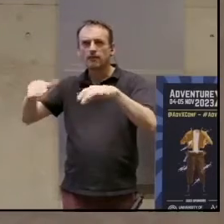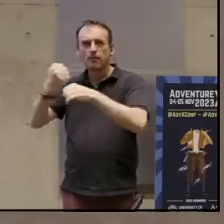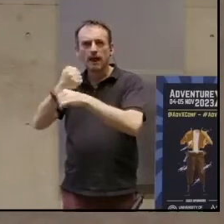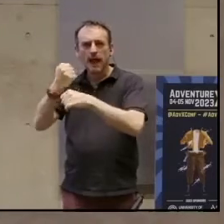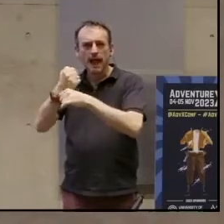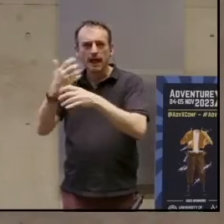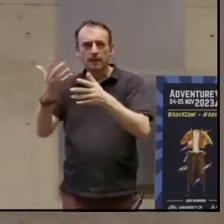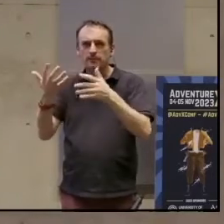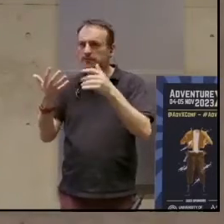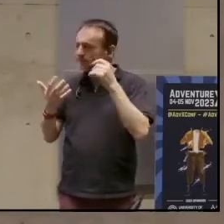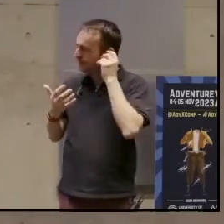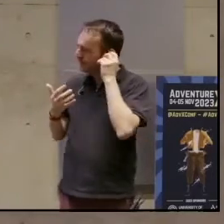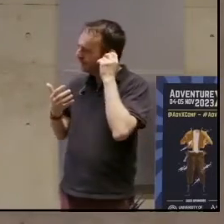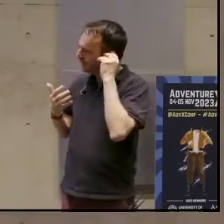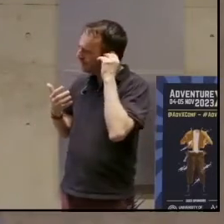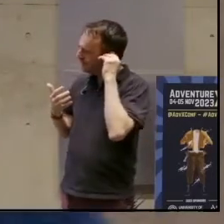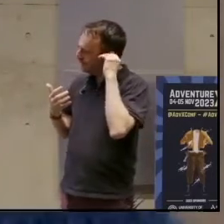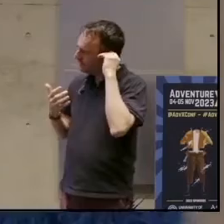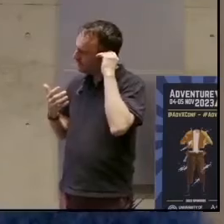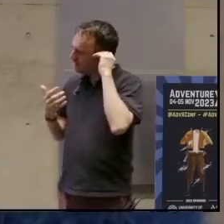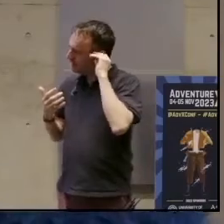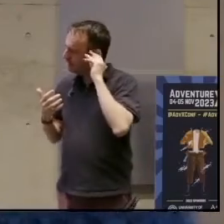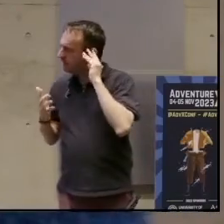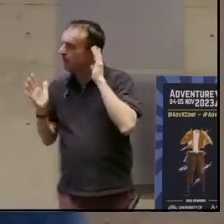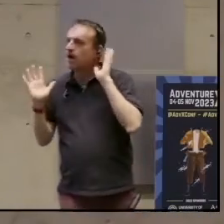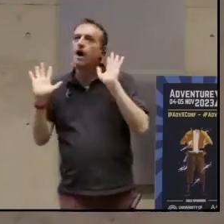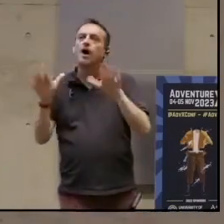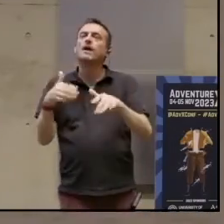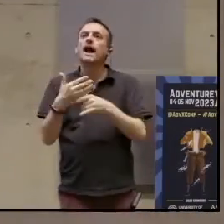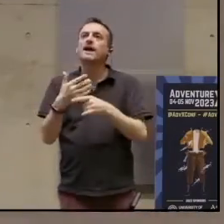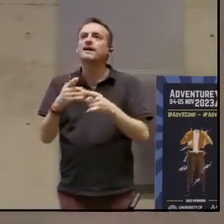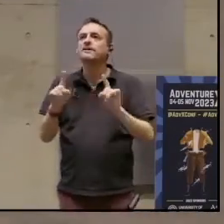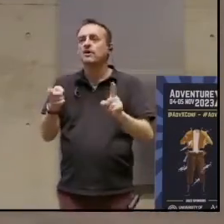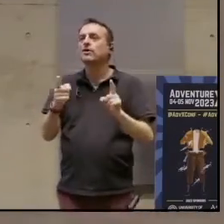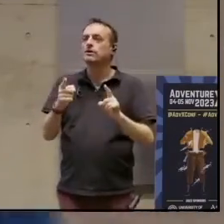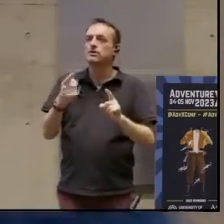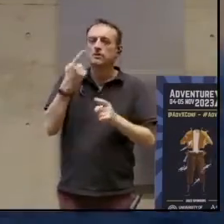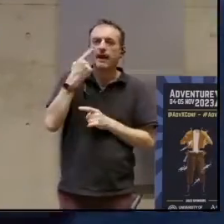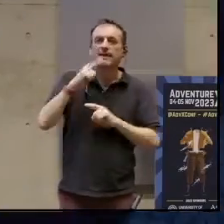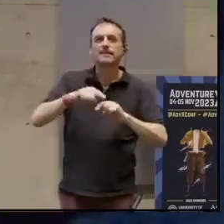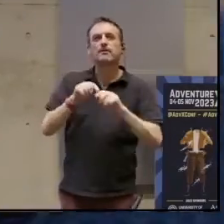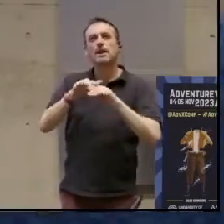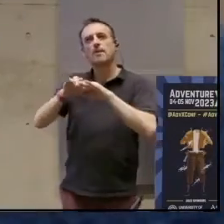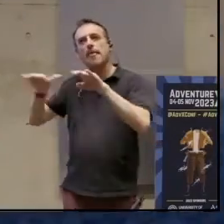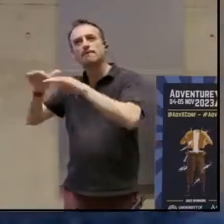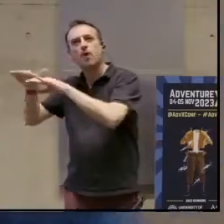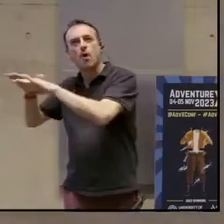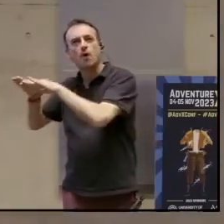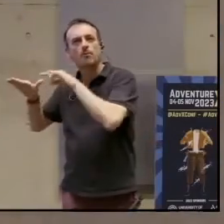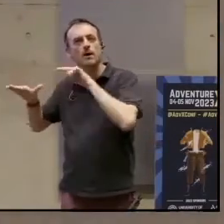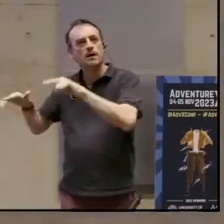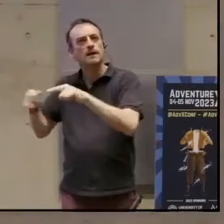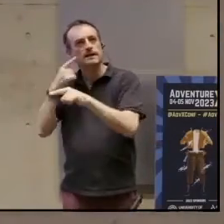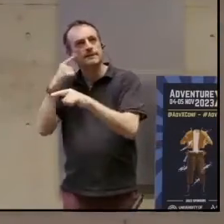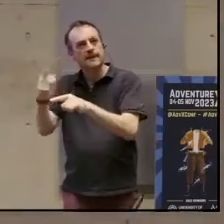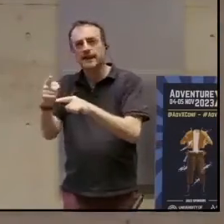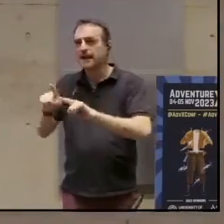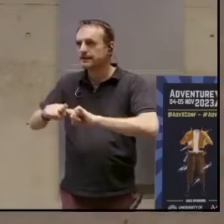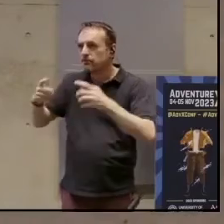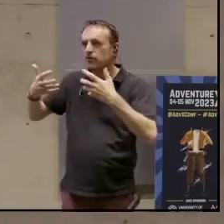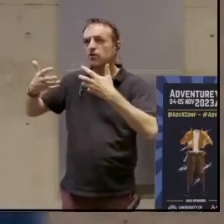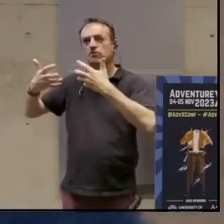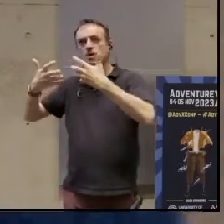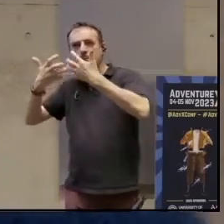Nobody? Wow, this is a selective group. All right, fine. Then research this for platformers, and you'll see this also in action in terms of mechanics if you're